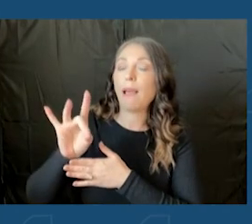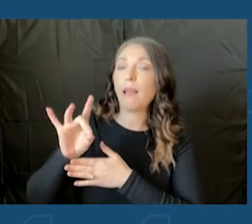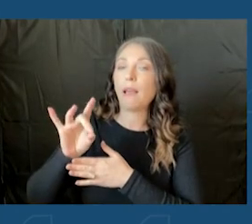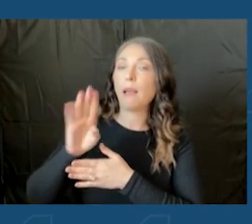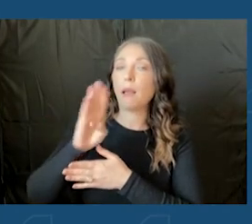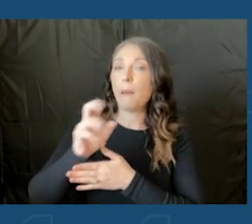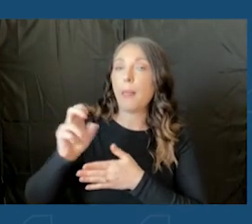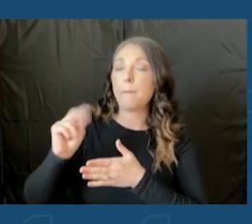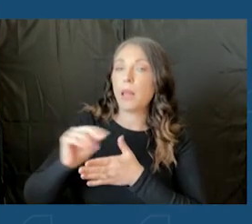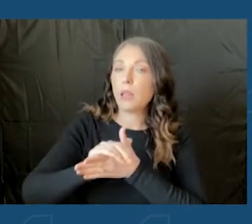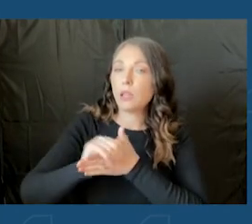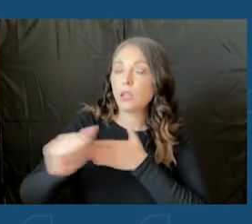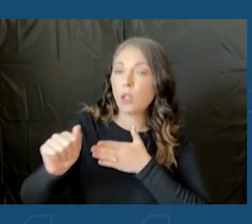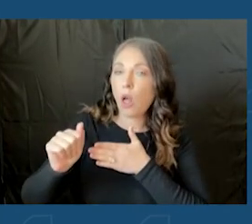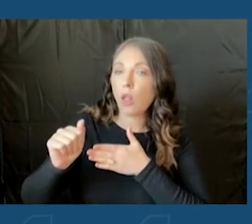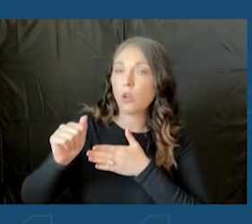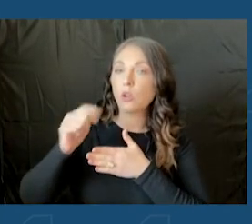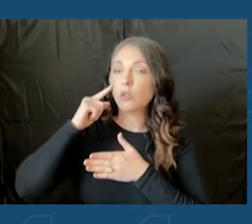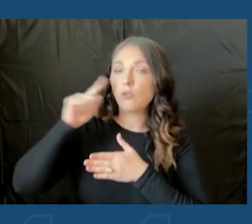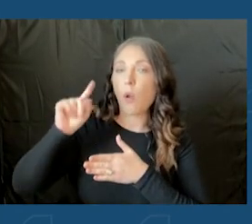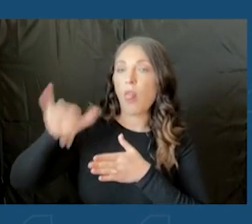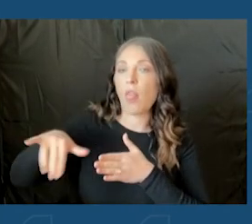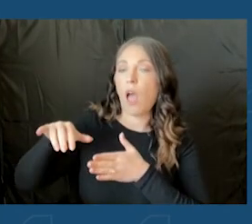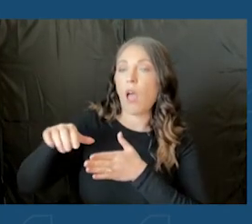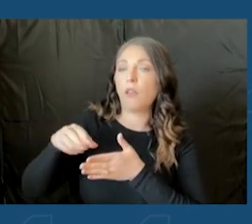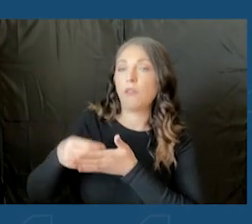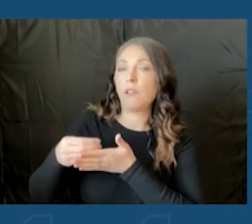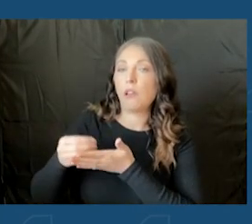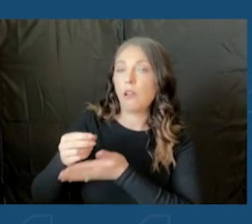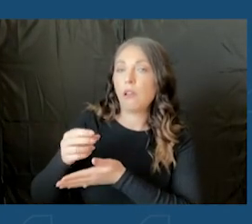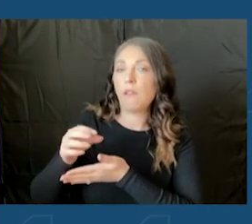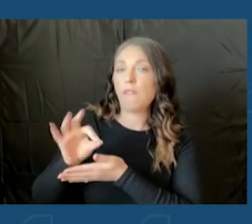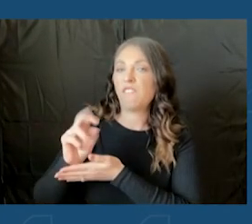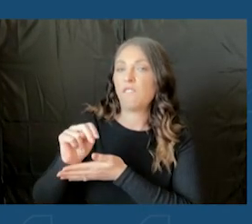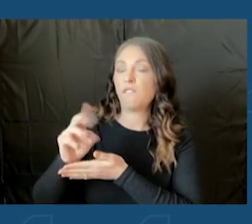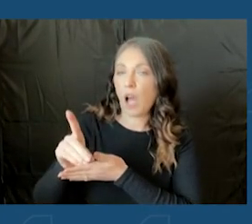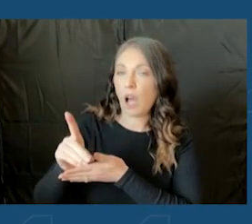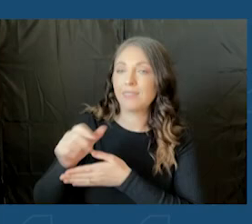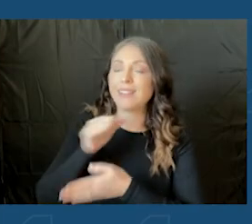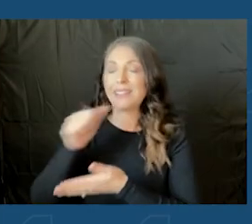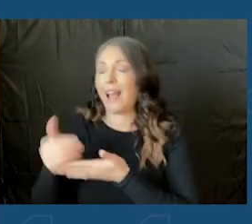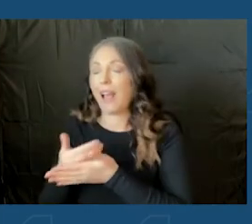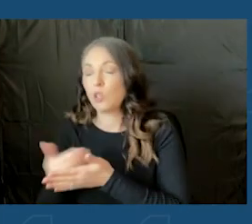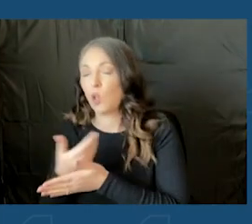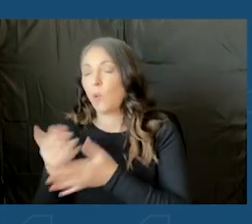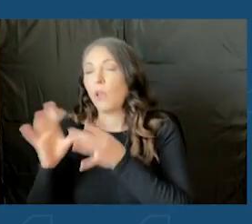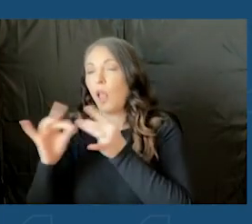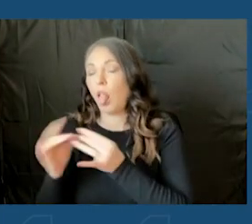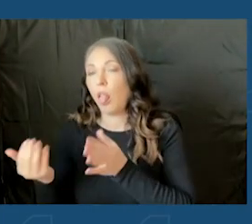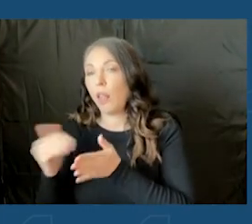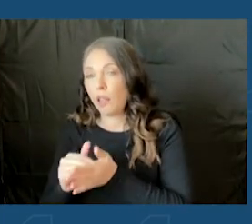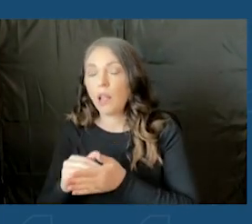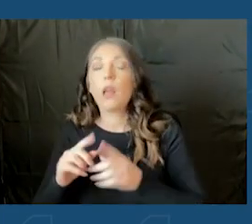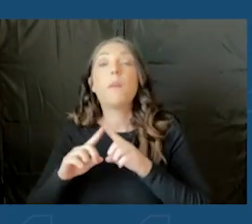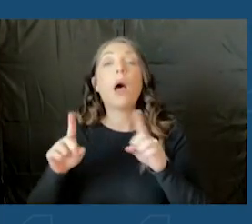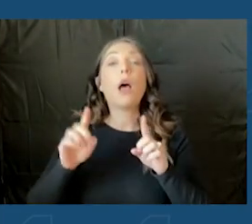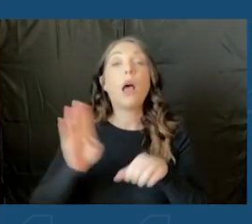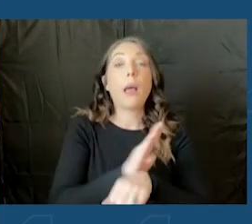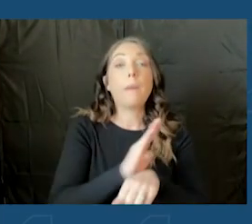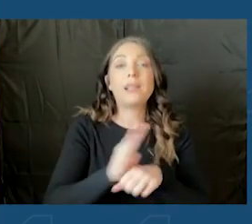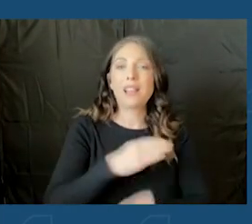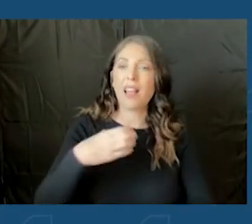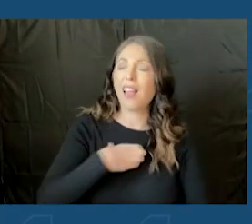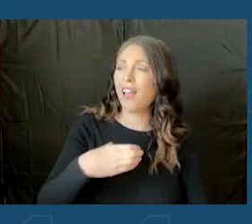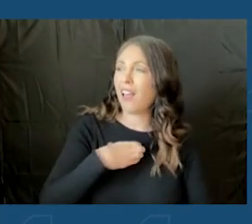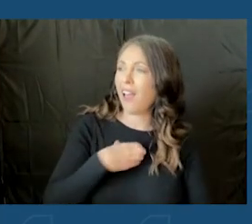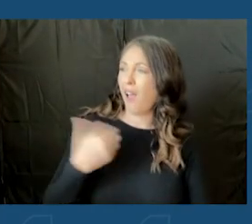fund for the feds. It's not really new. He's bringing it up again, but businesses have been complaining that they shouldn't be the ones to have to